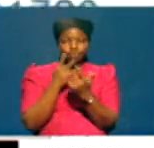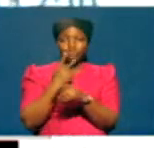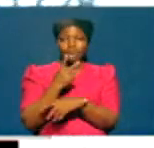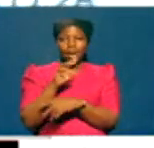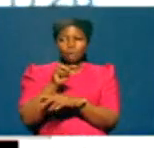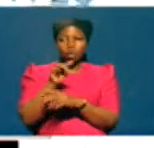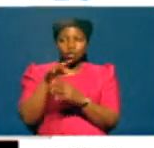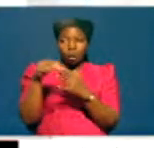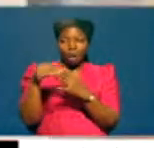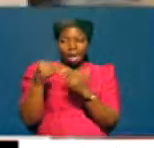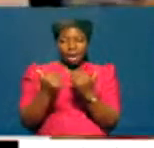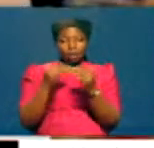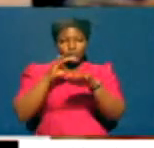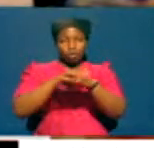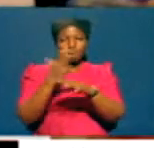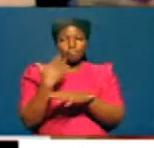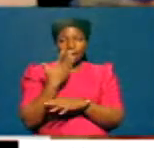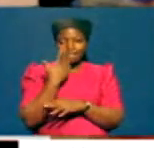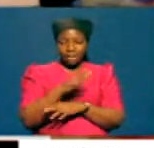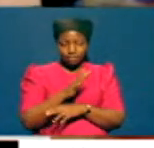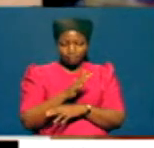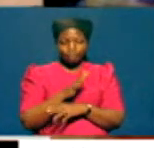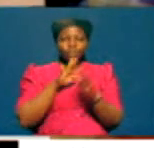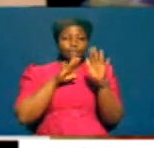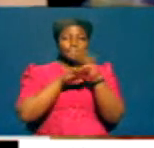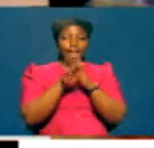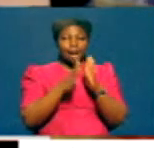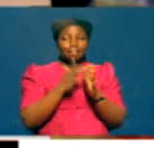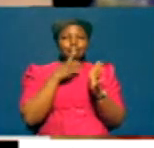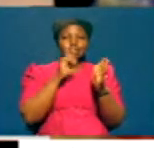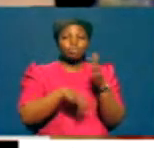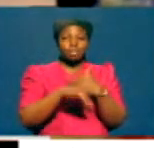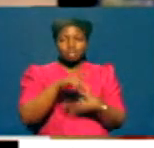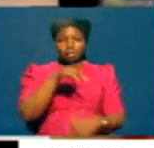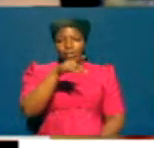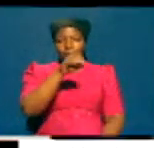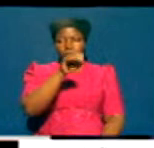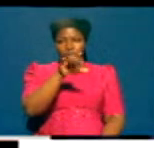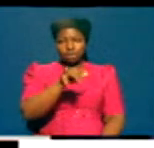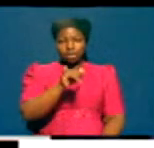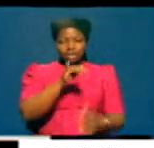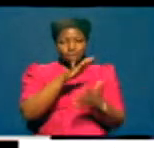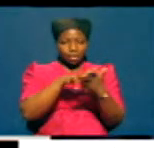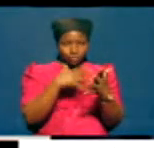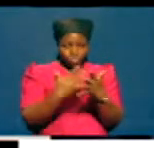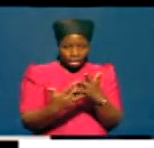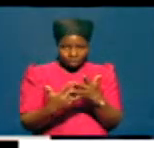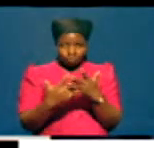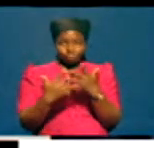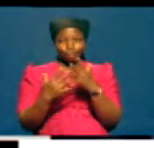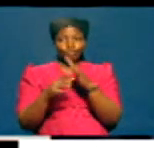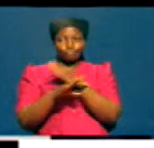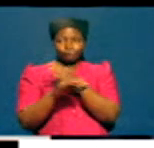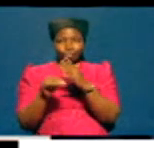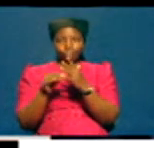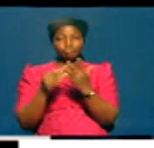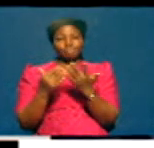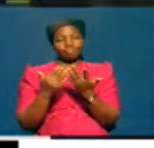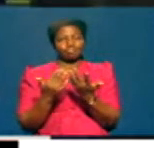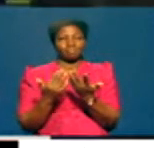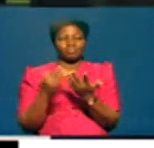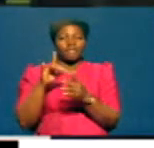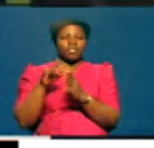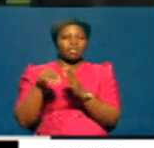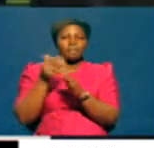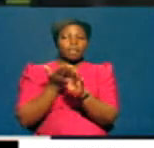recovered. The hacker disclosed offers Polygon Network made to them, including a $500,000 pay to return the stolen assets and